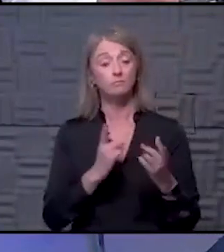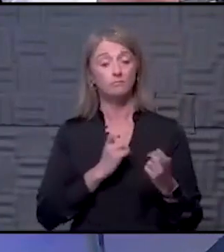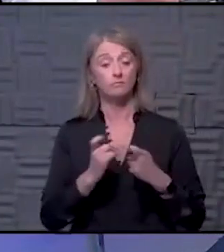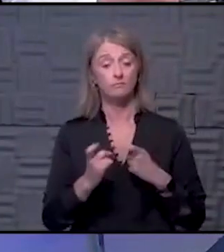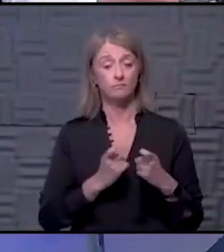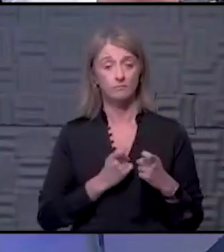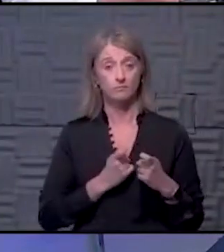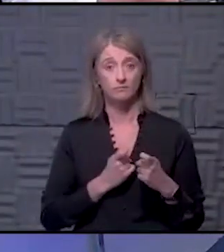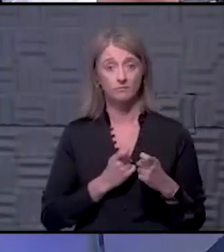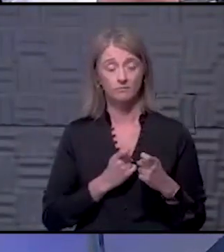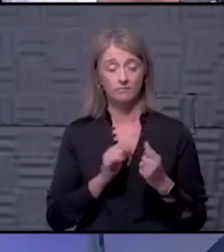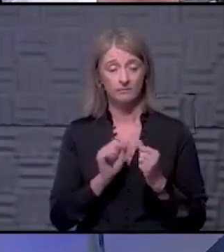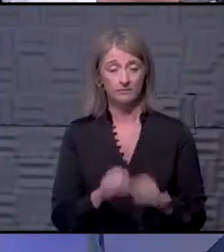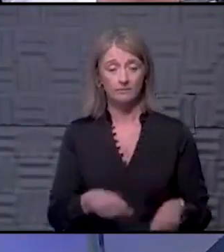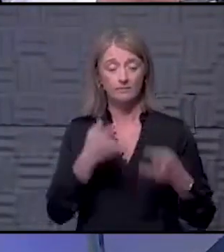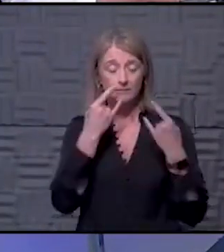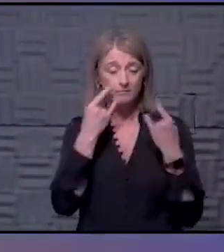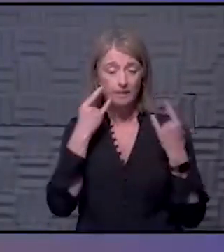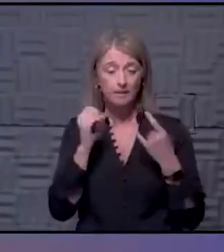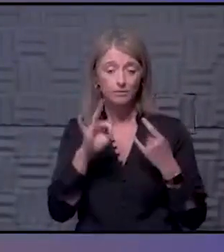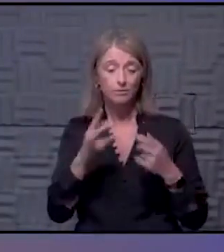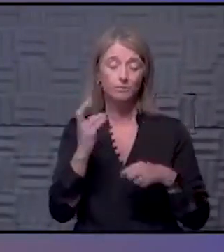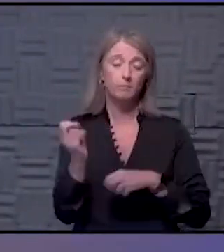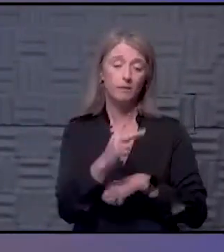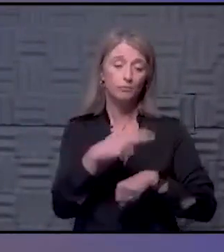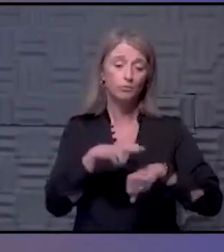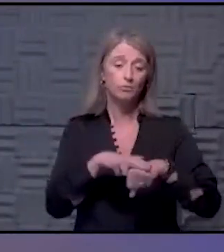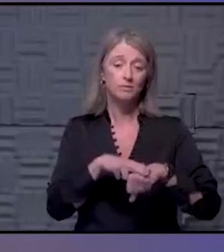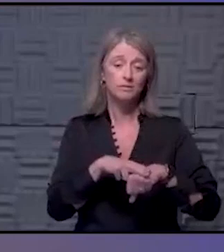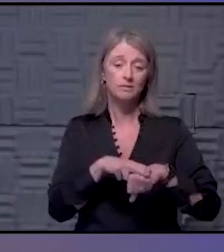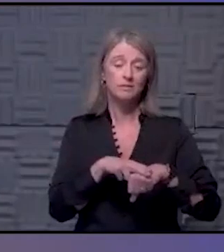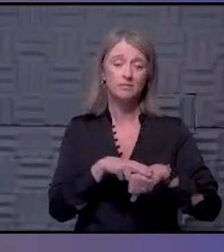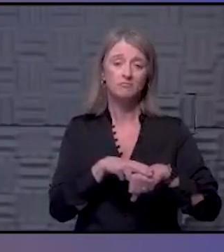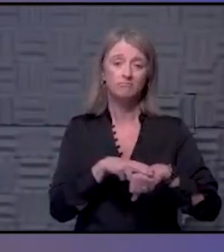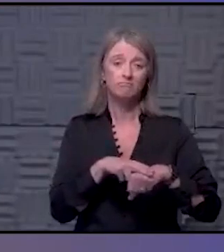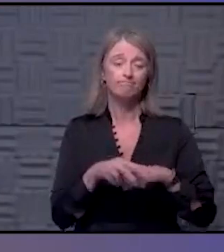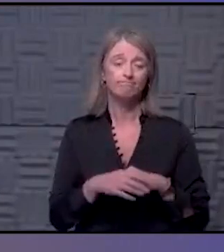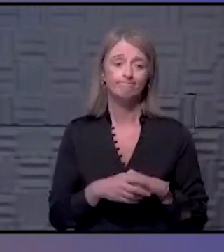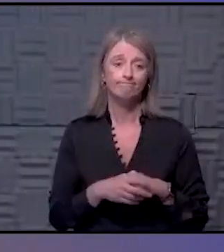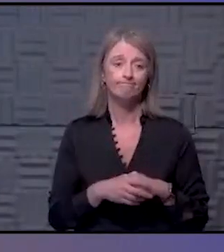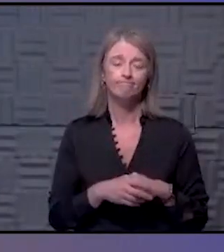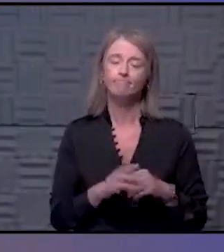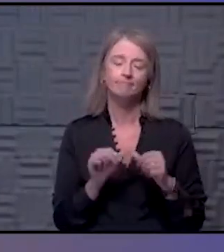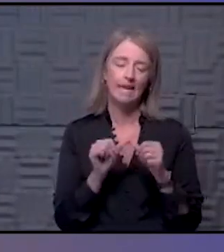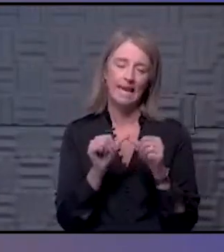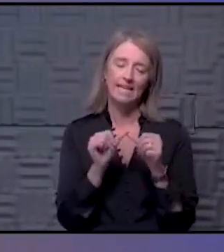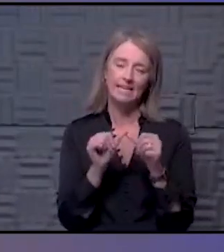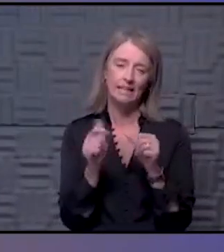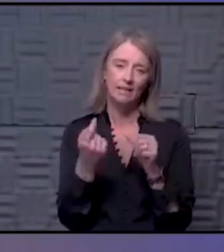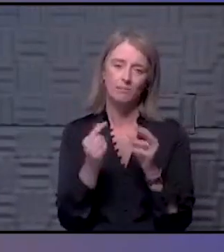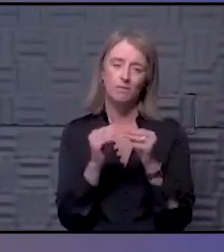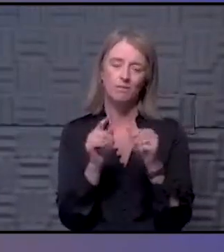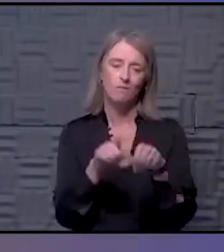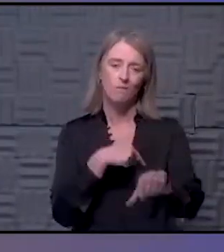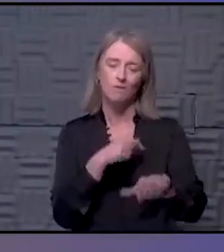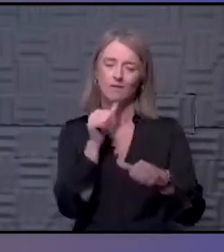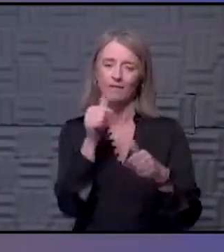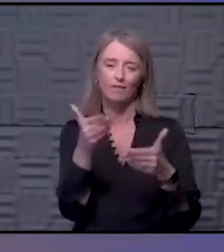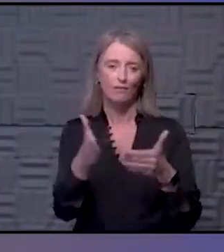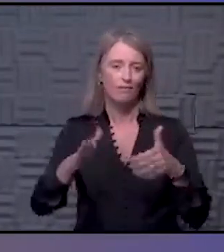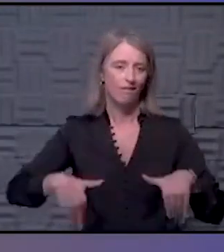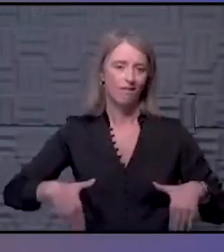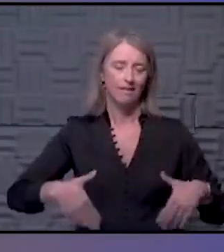really spoke to, can we take our masks off? Is it time to return to normal? And I think the takeaway right now is hang in there just a little bit longer. We're not quite there